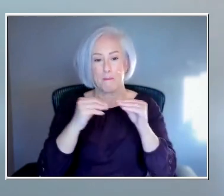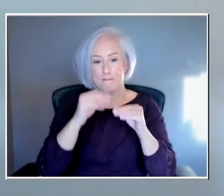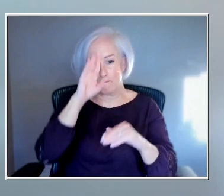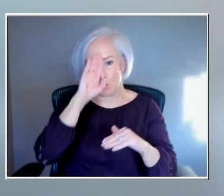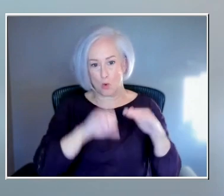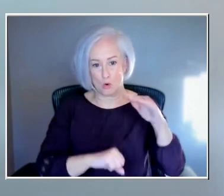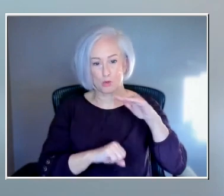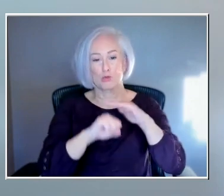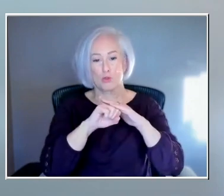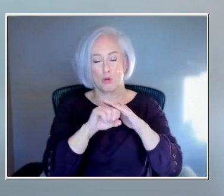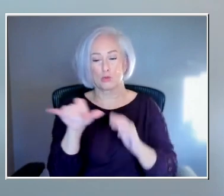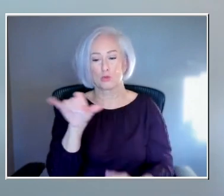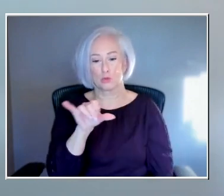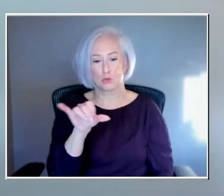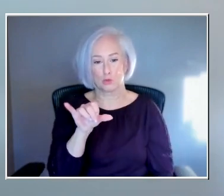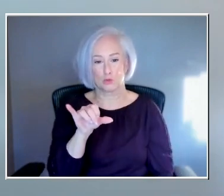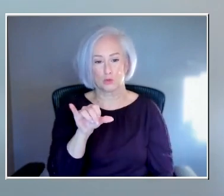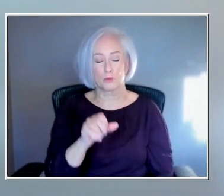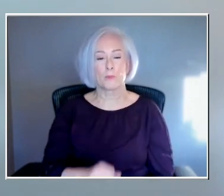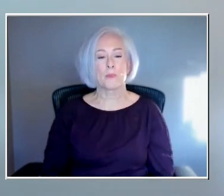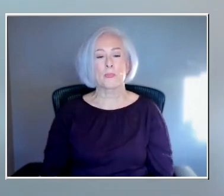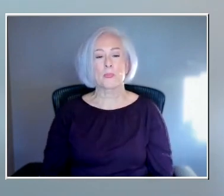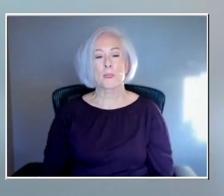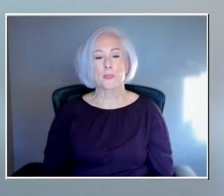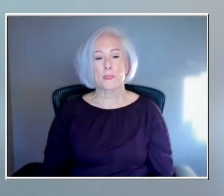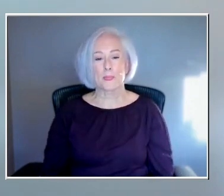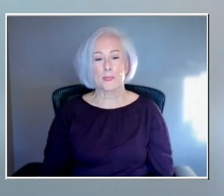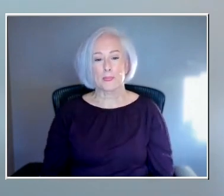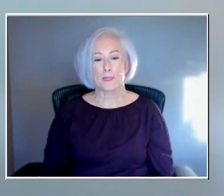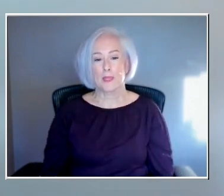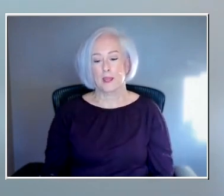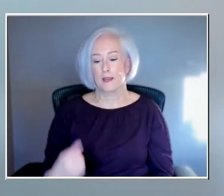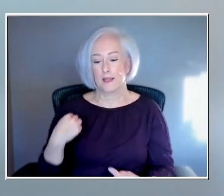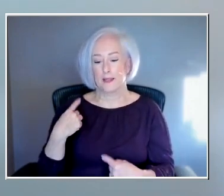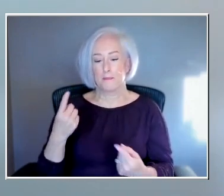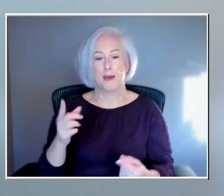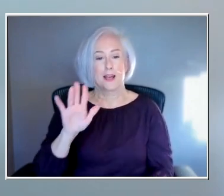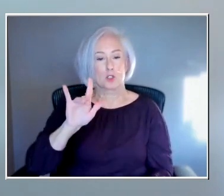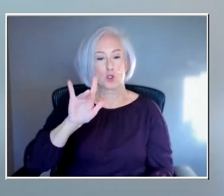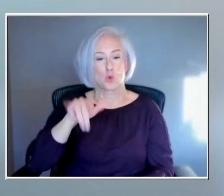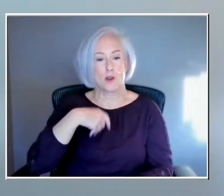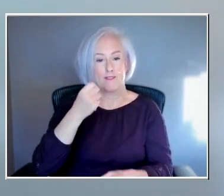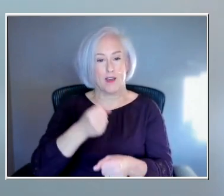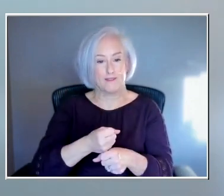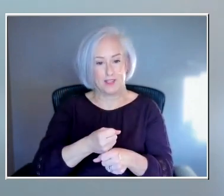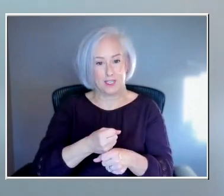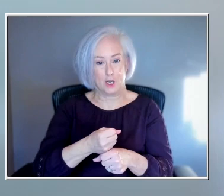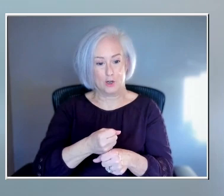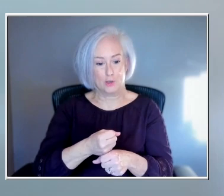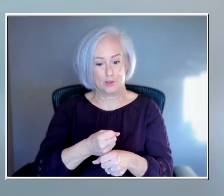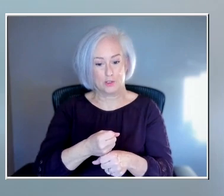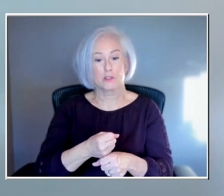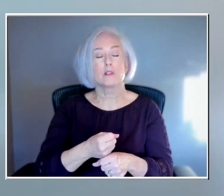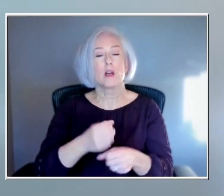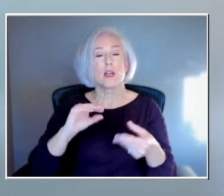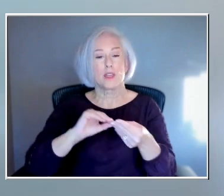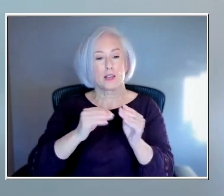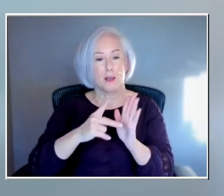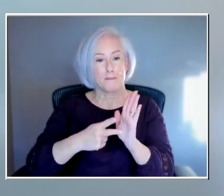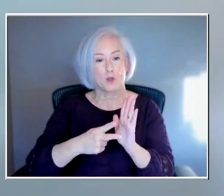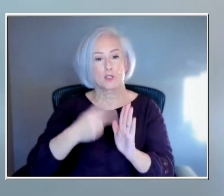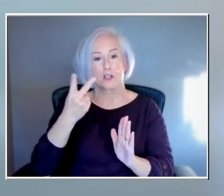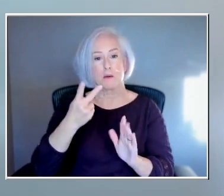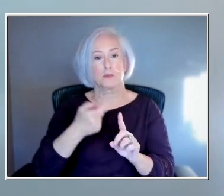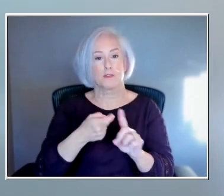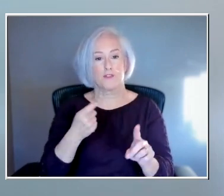in young patients. And if you look at, just the data from the past 25 years, the incidence has doubled, anywhere from about